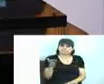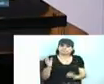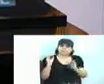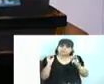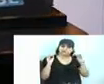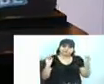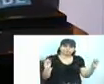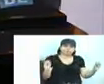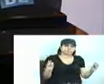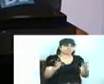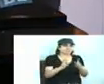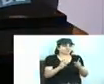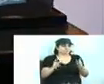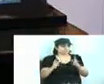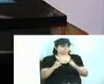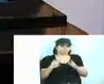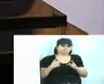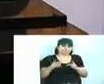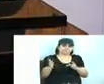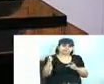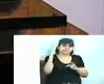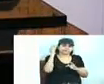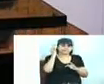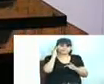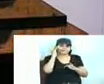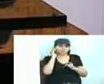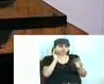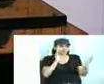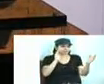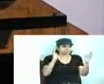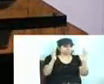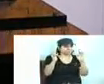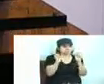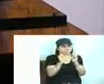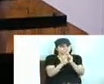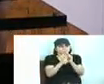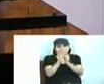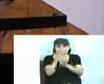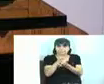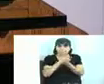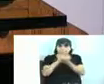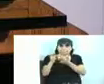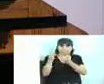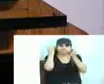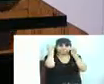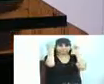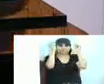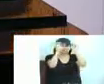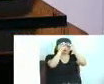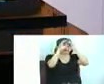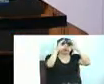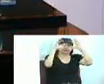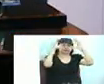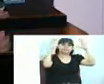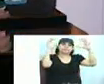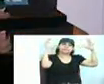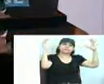place I know to compare with pure